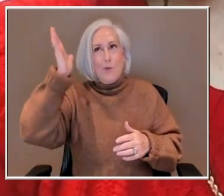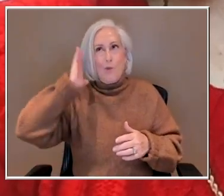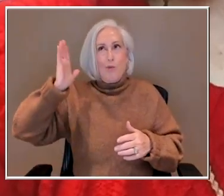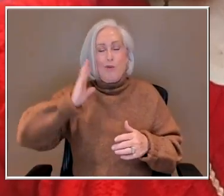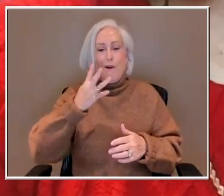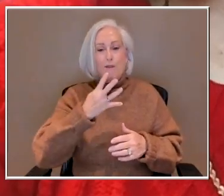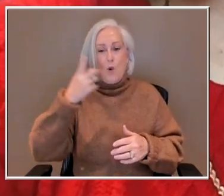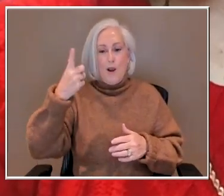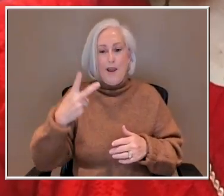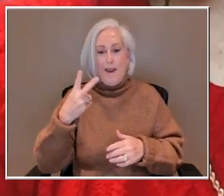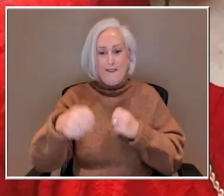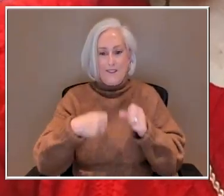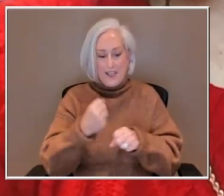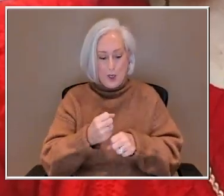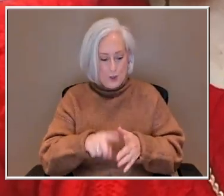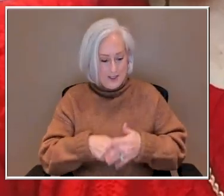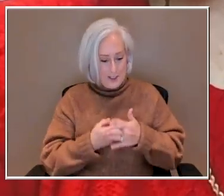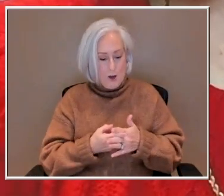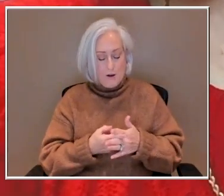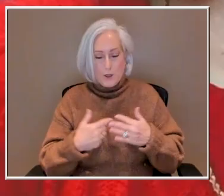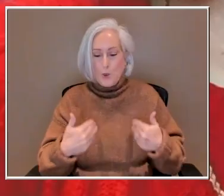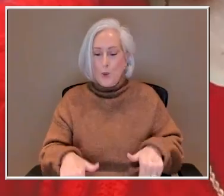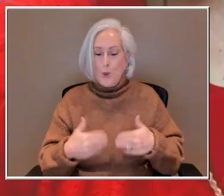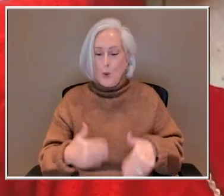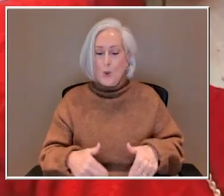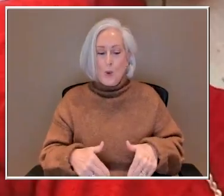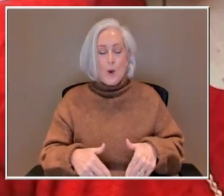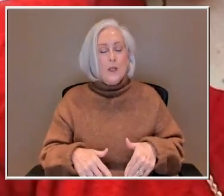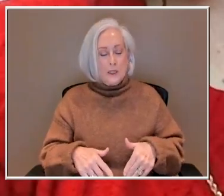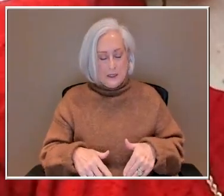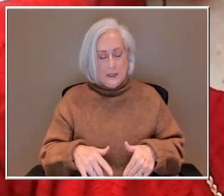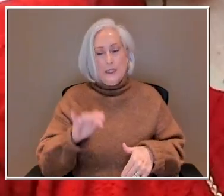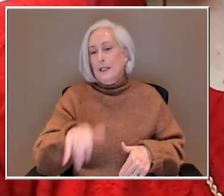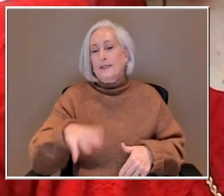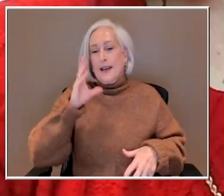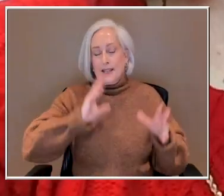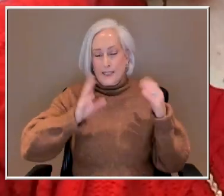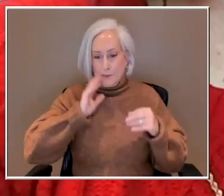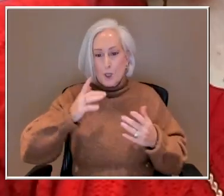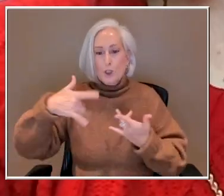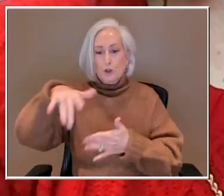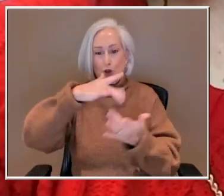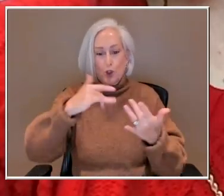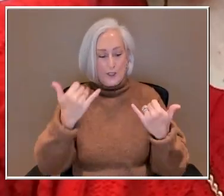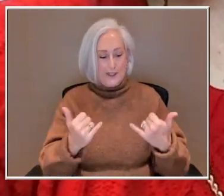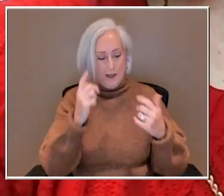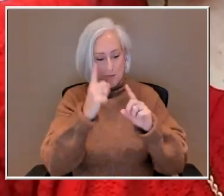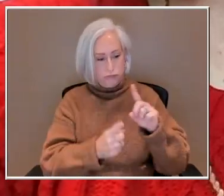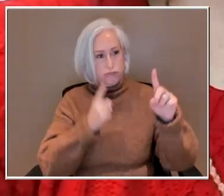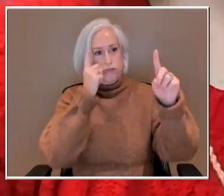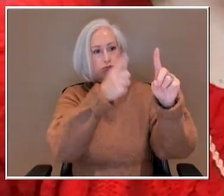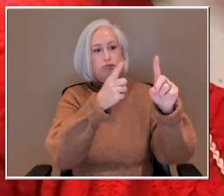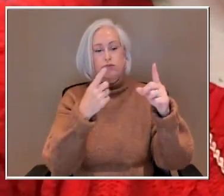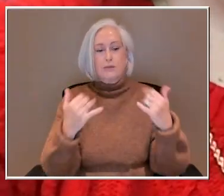years ago first starting in that kind of journey and working towards those goals, and now getting to them